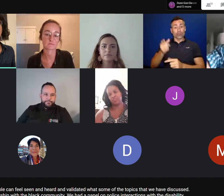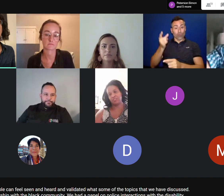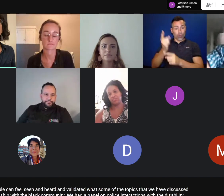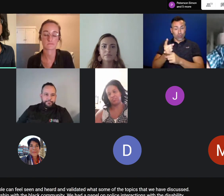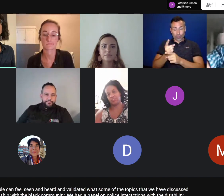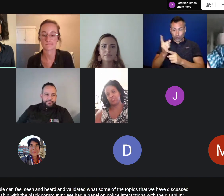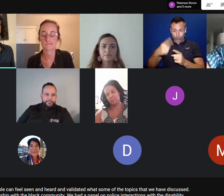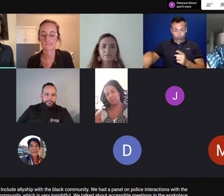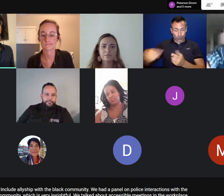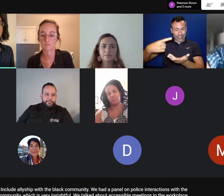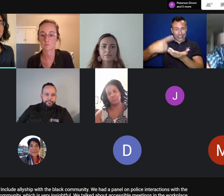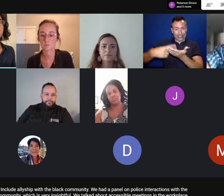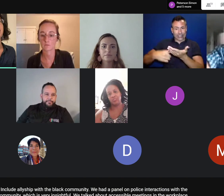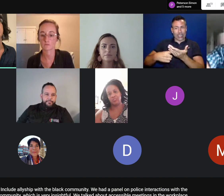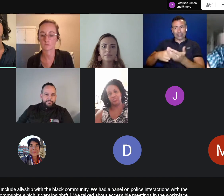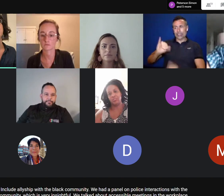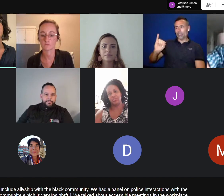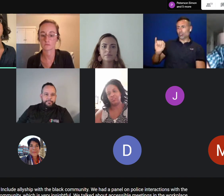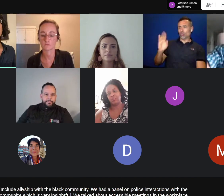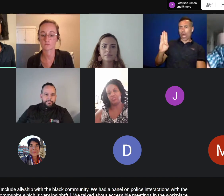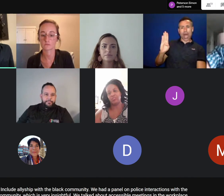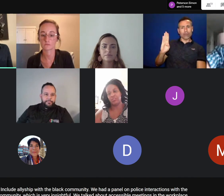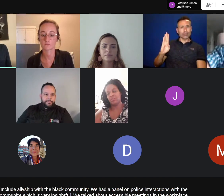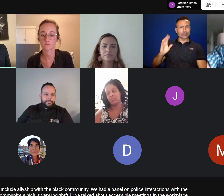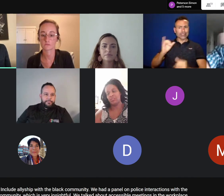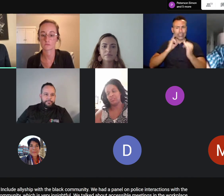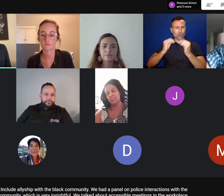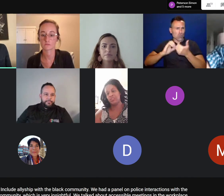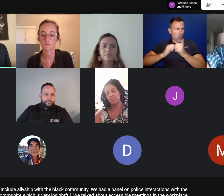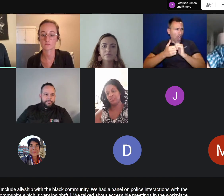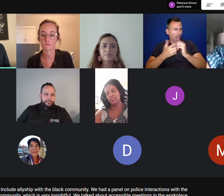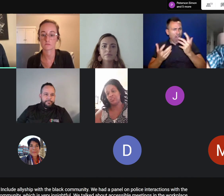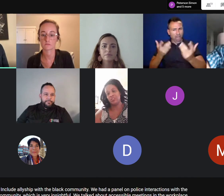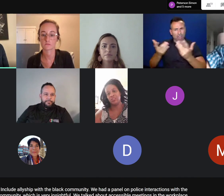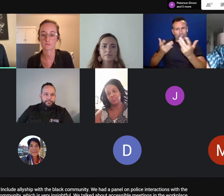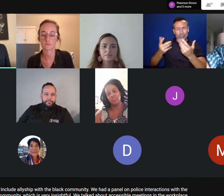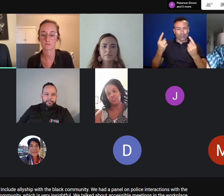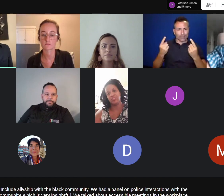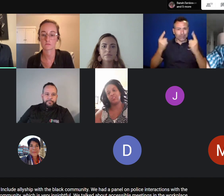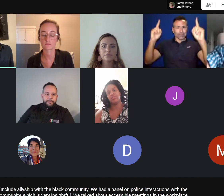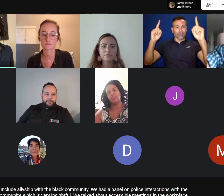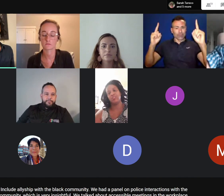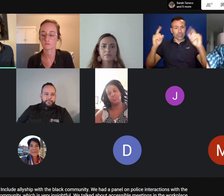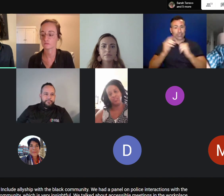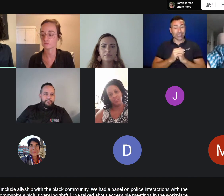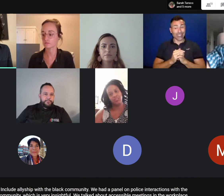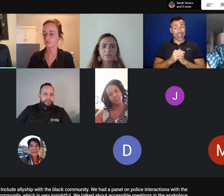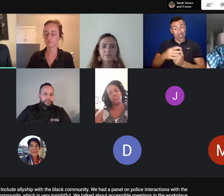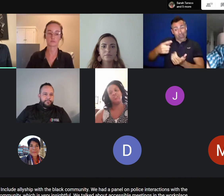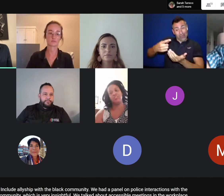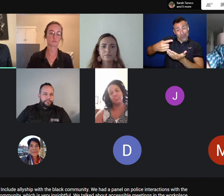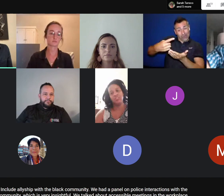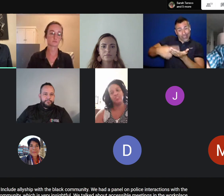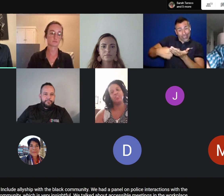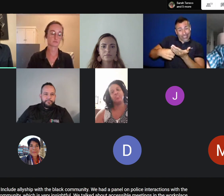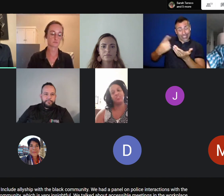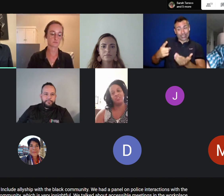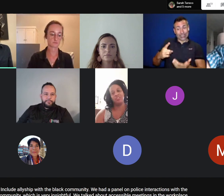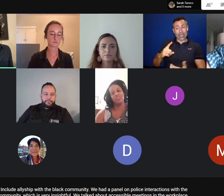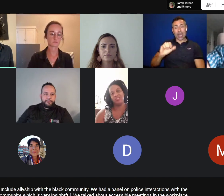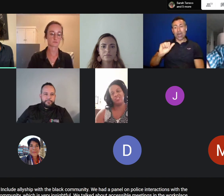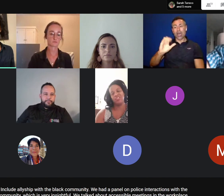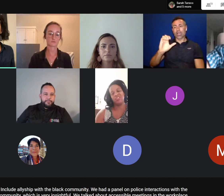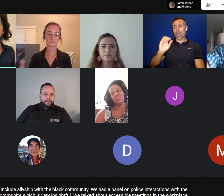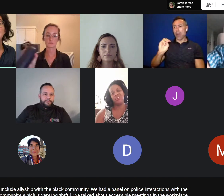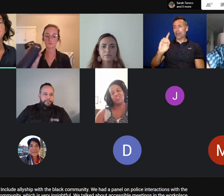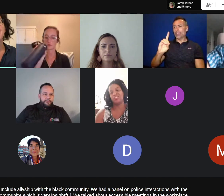disability. And we talked about accommodations and the tricky part of asking for accommodations.